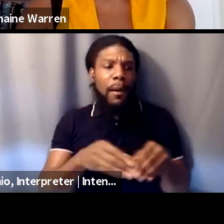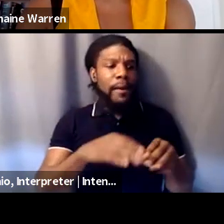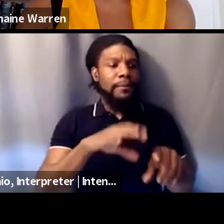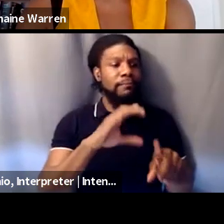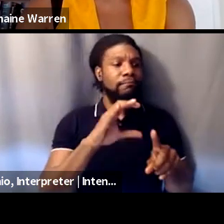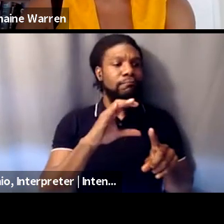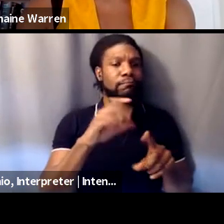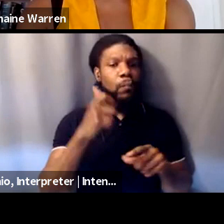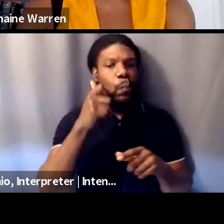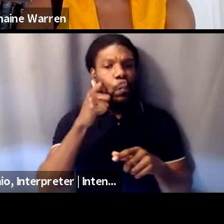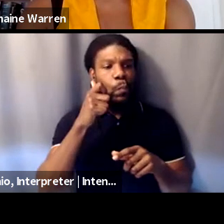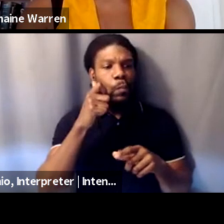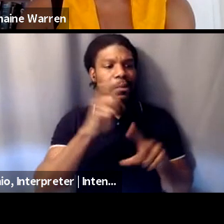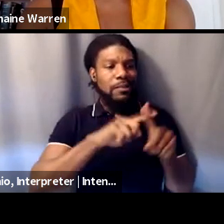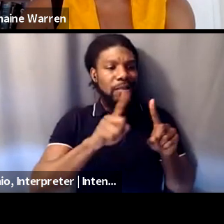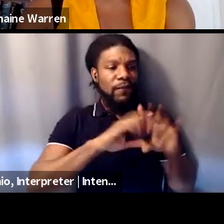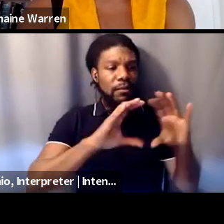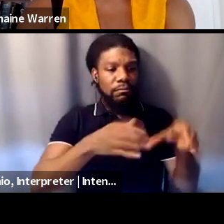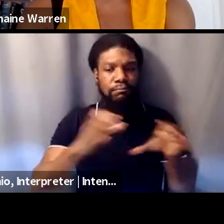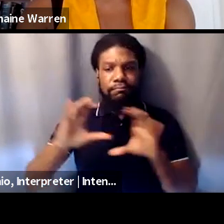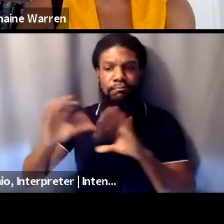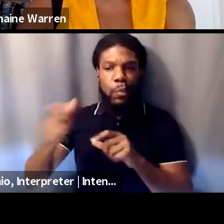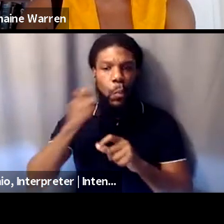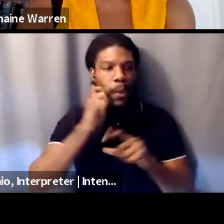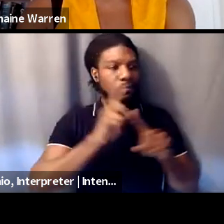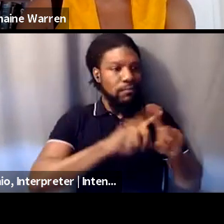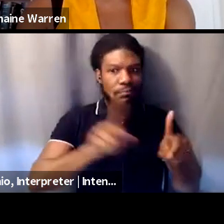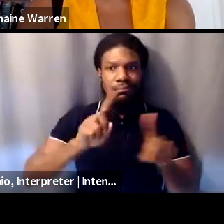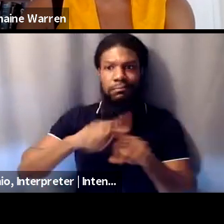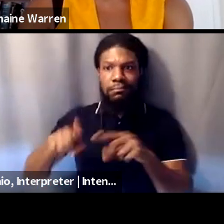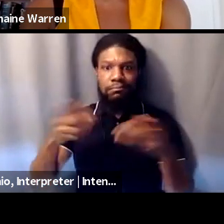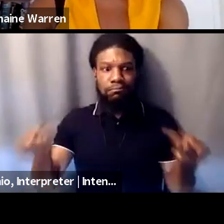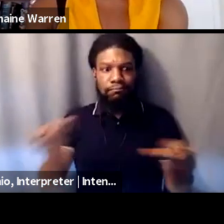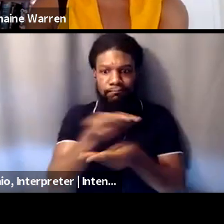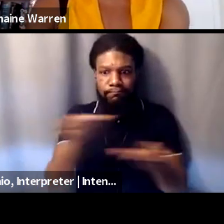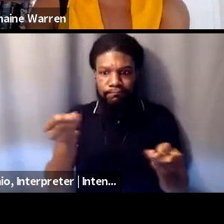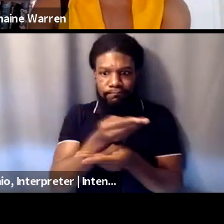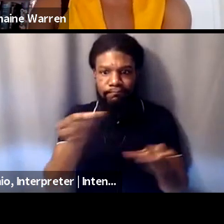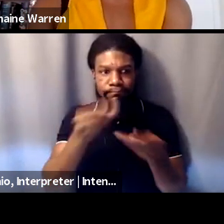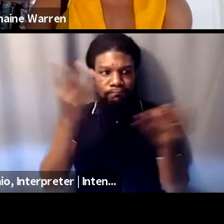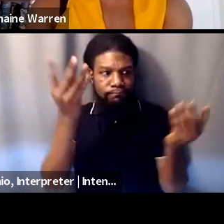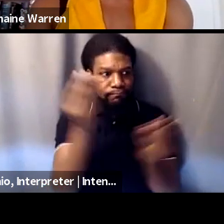that, that was a part of that event, whether they were alive or not, doesn't matter,